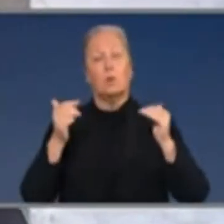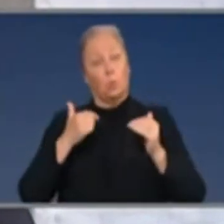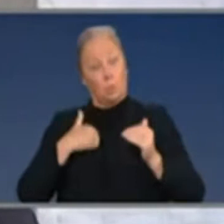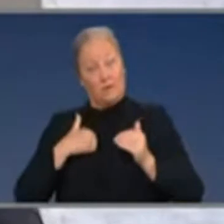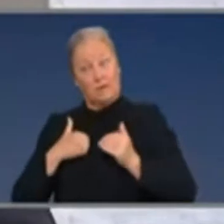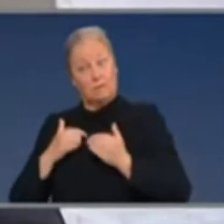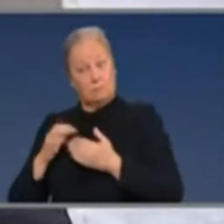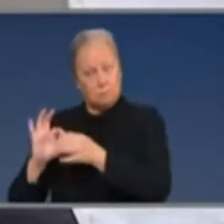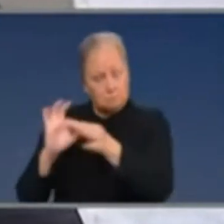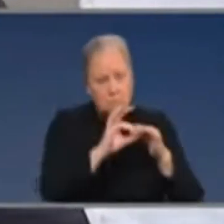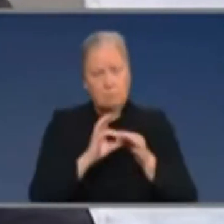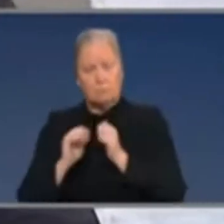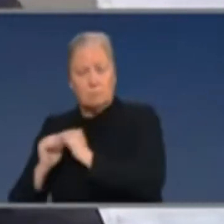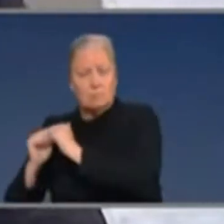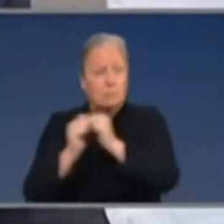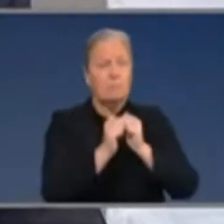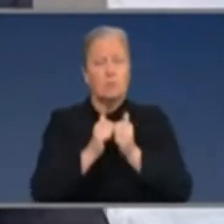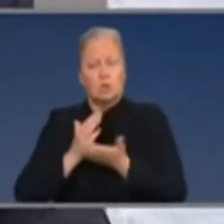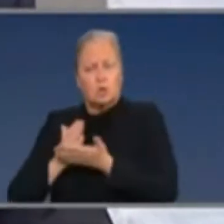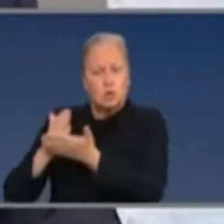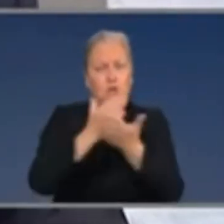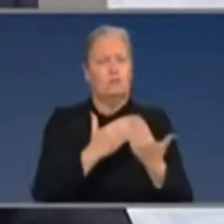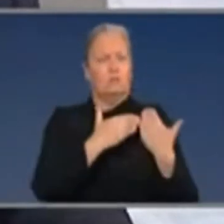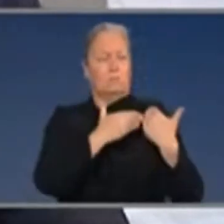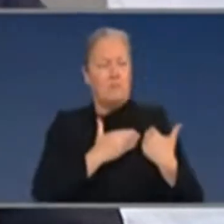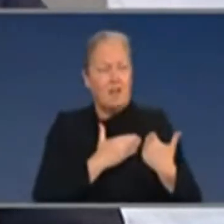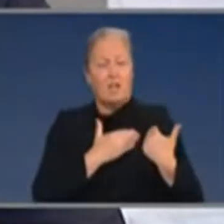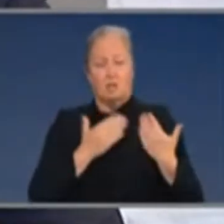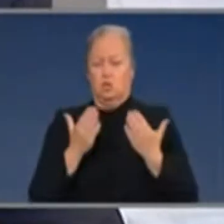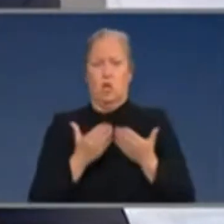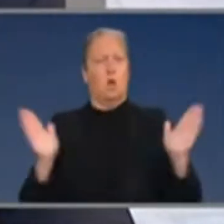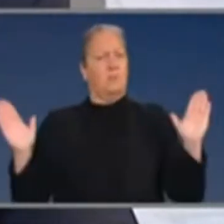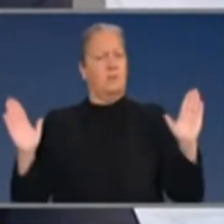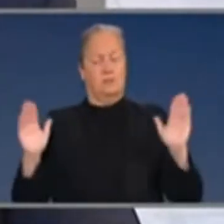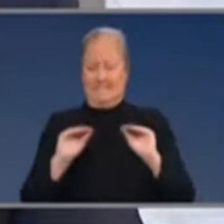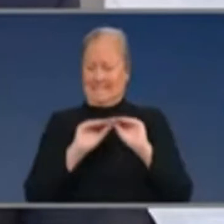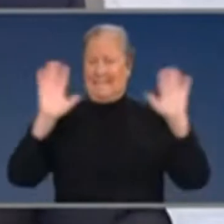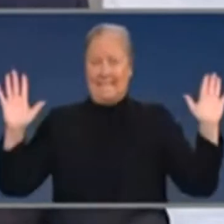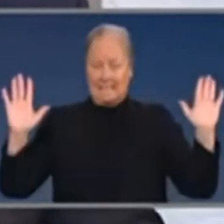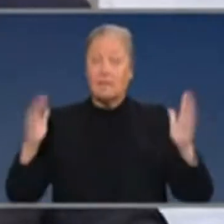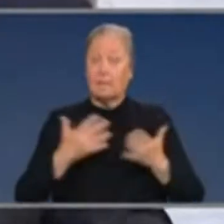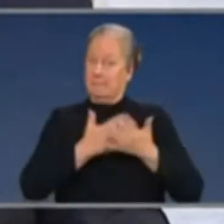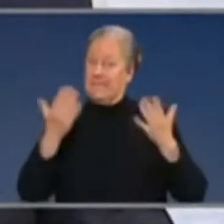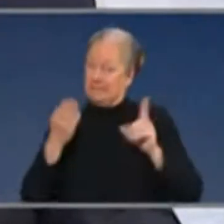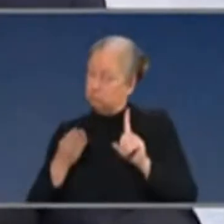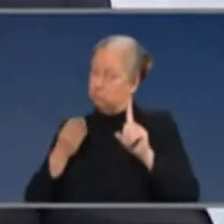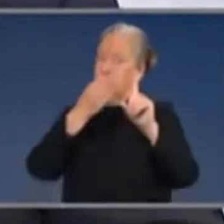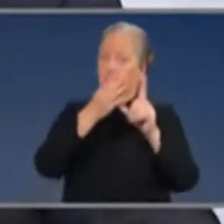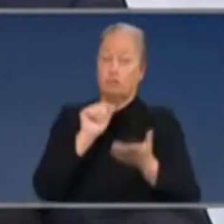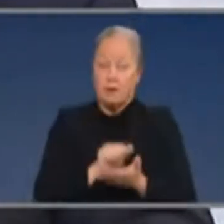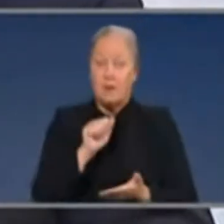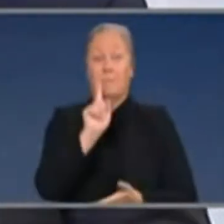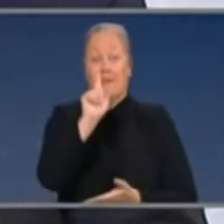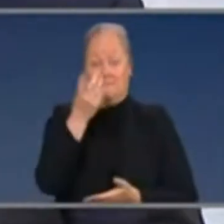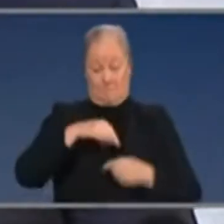evidence-based and led, it's transparent, it's practical, it's ambitious. And from this point, the real